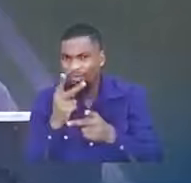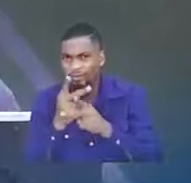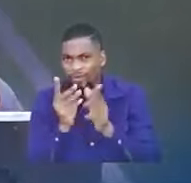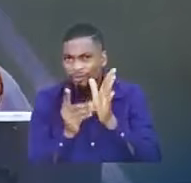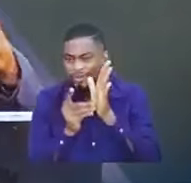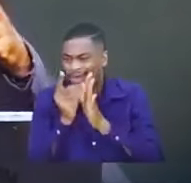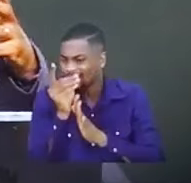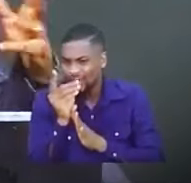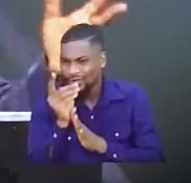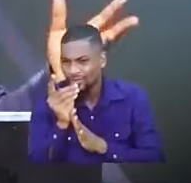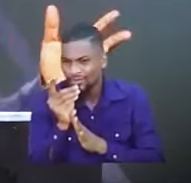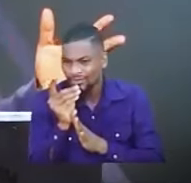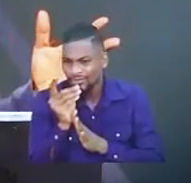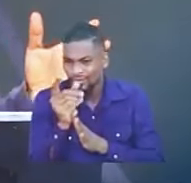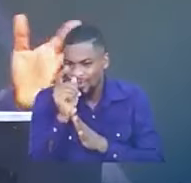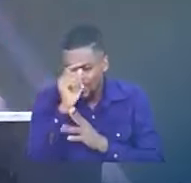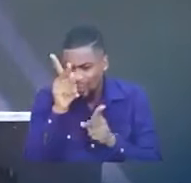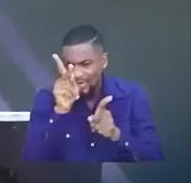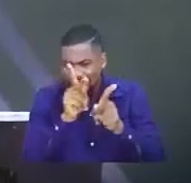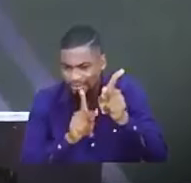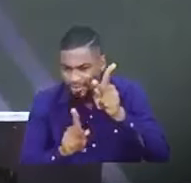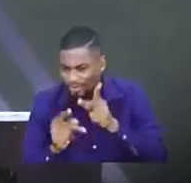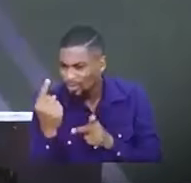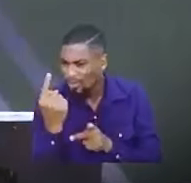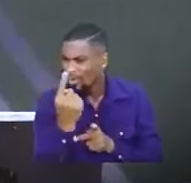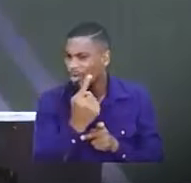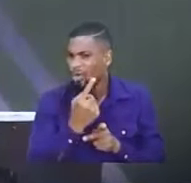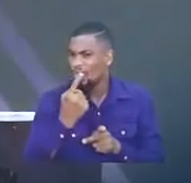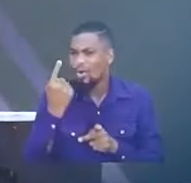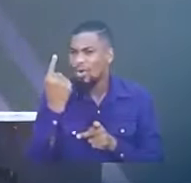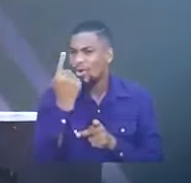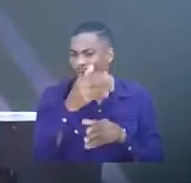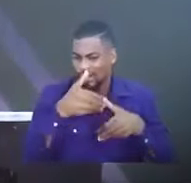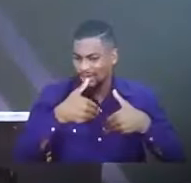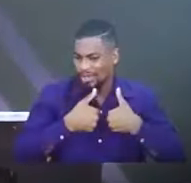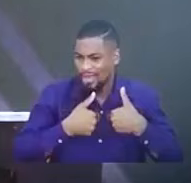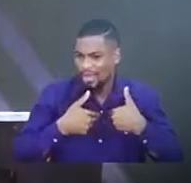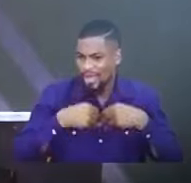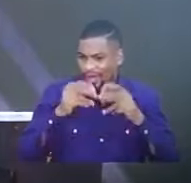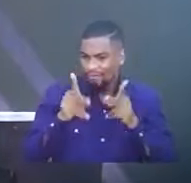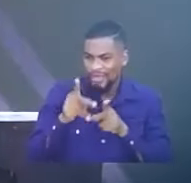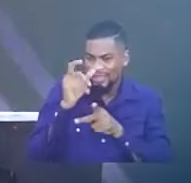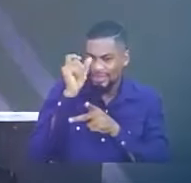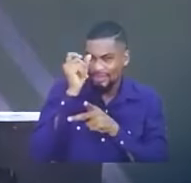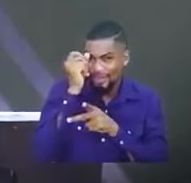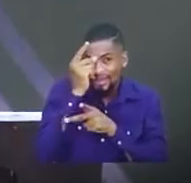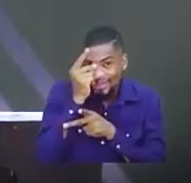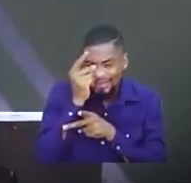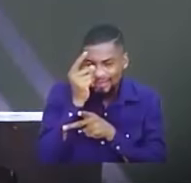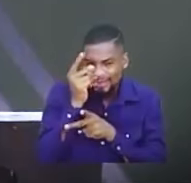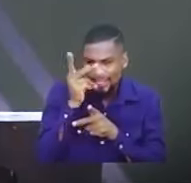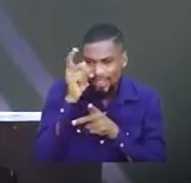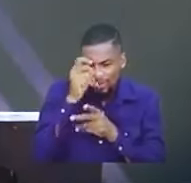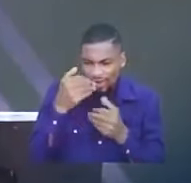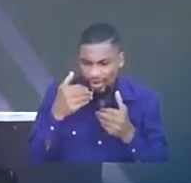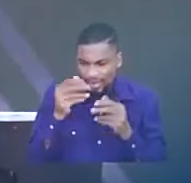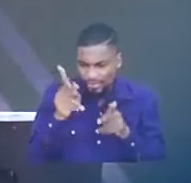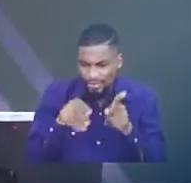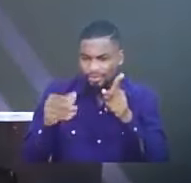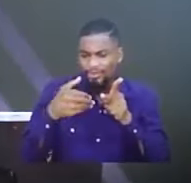Wise people are understanding. Now, wise people love counsel. Walk with the